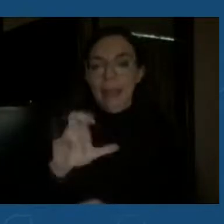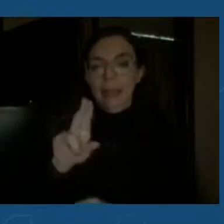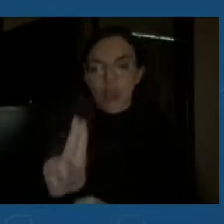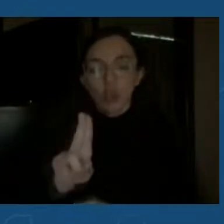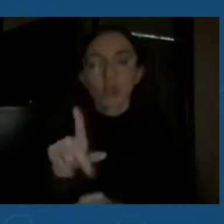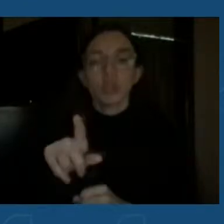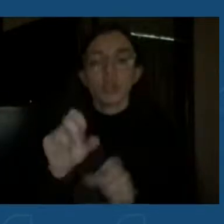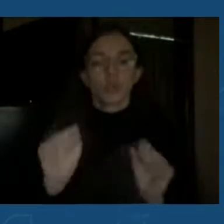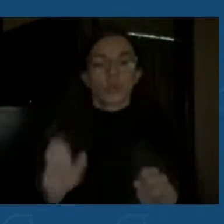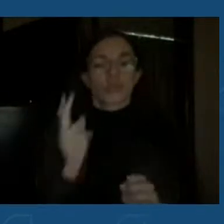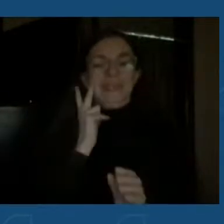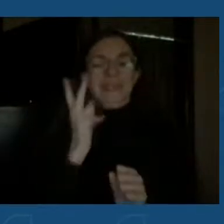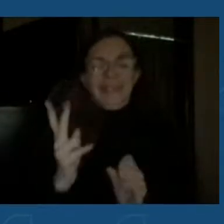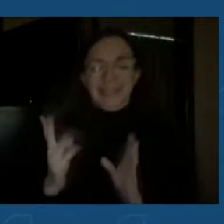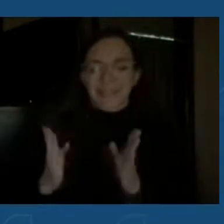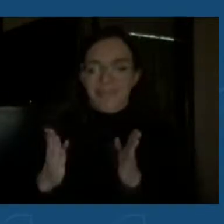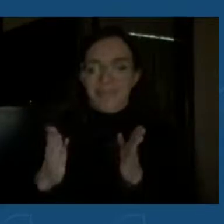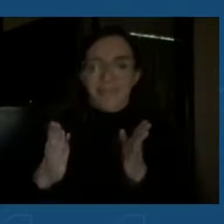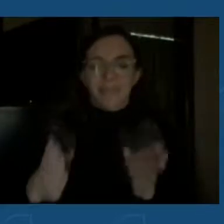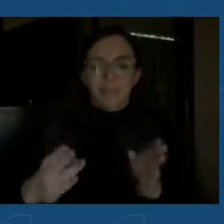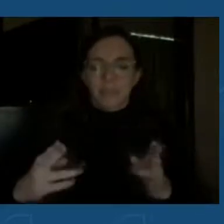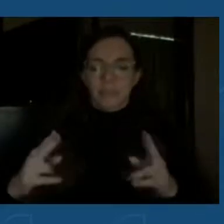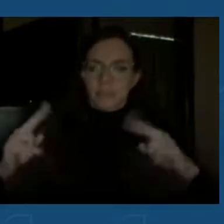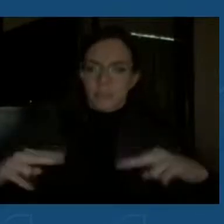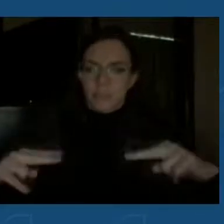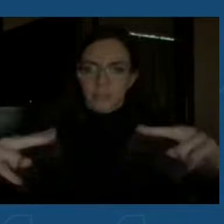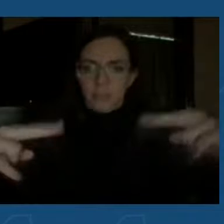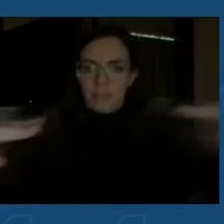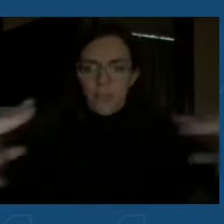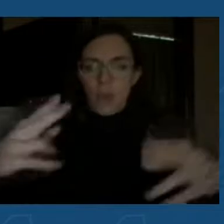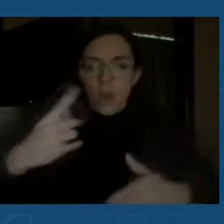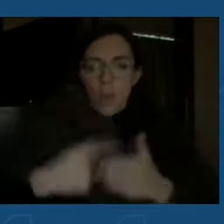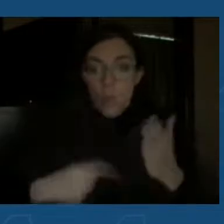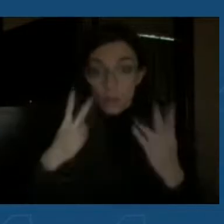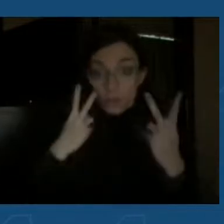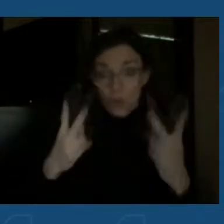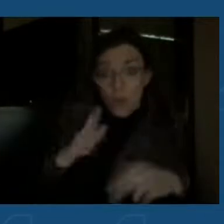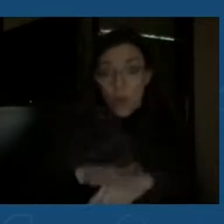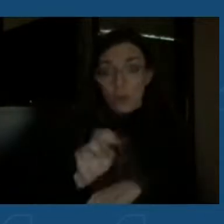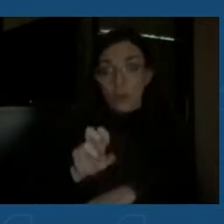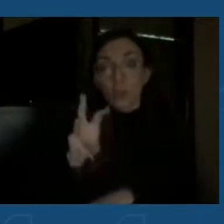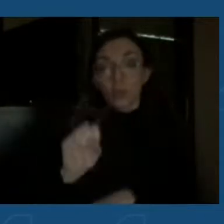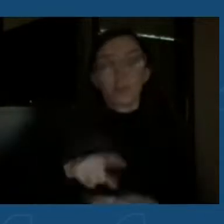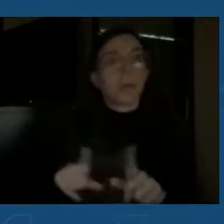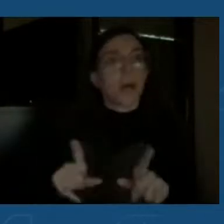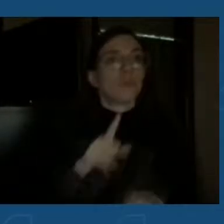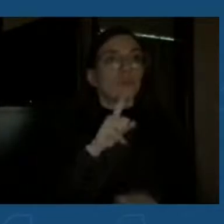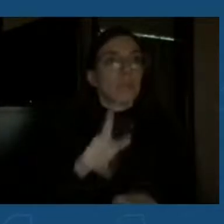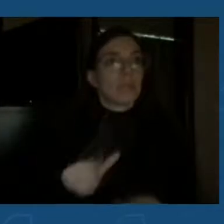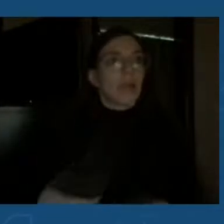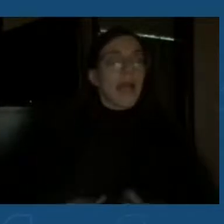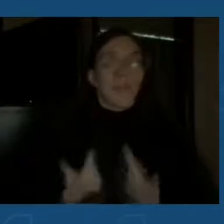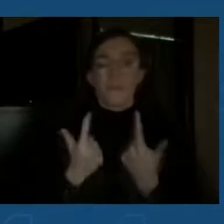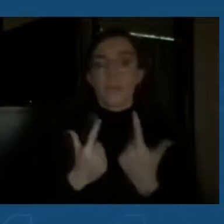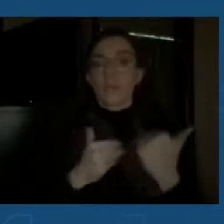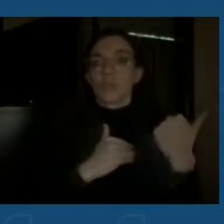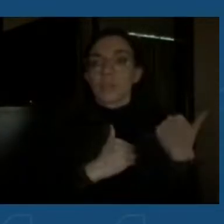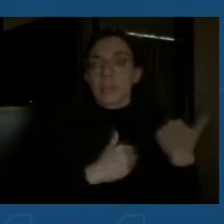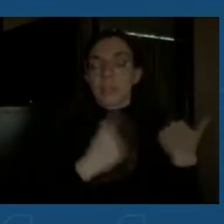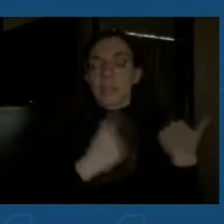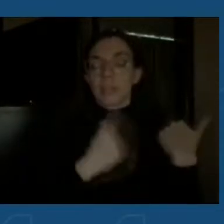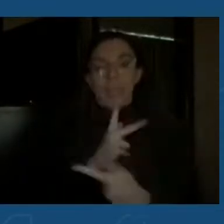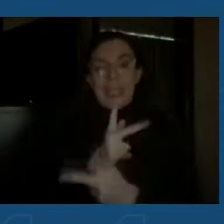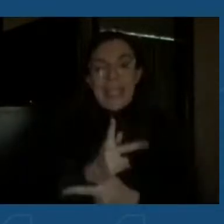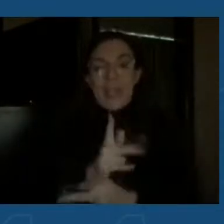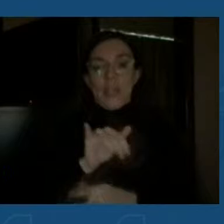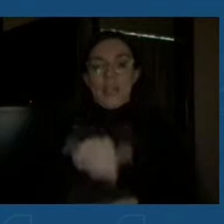just see what we saw in the news, but in real life, and it was almost surreal. The responsibility of caring for that staff and